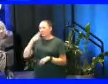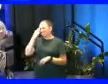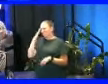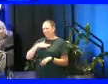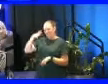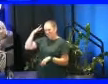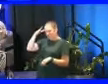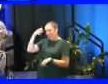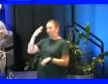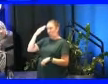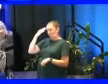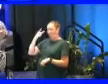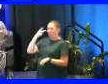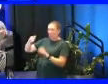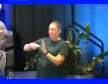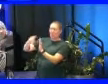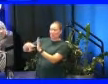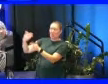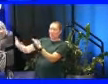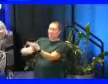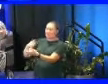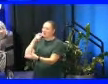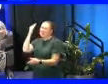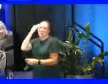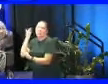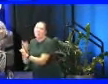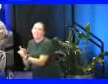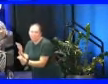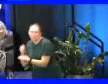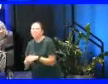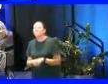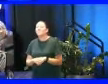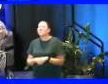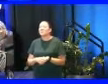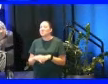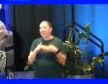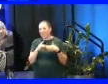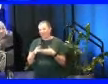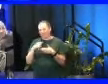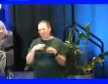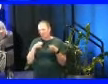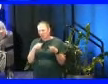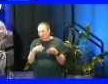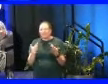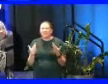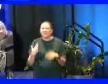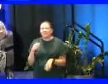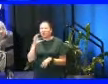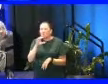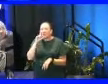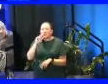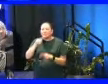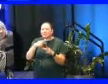him, I seen him once or twice, but I didn't know him. So it led me to the streets looking for some type